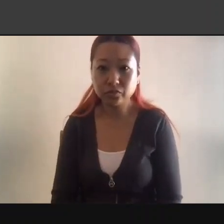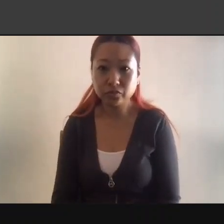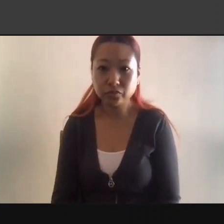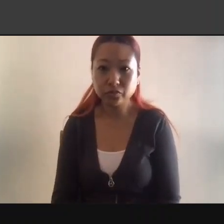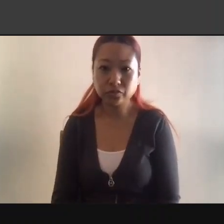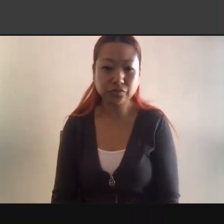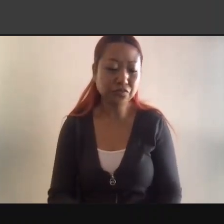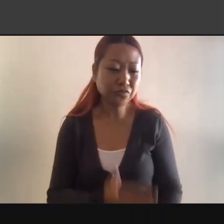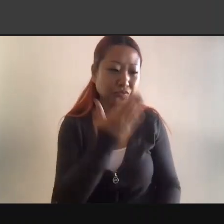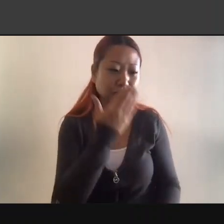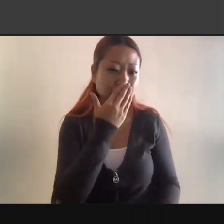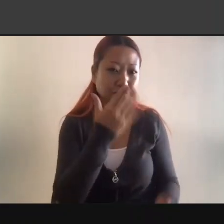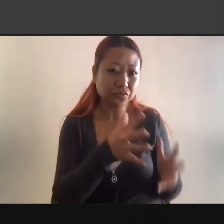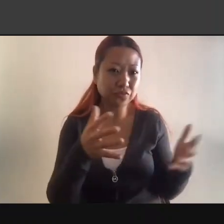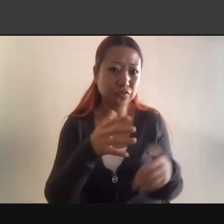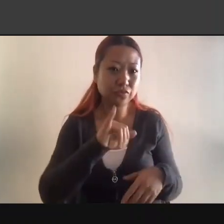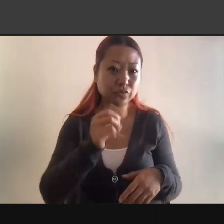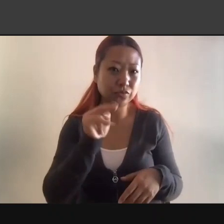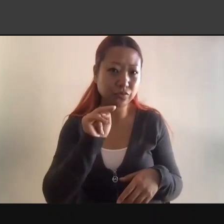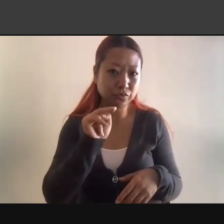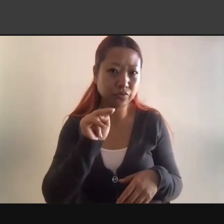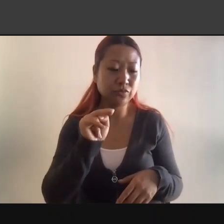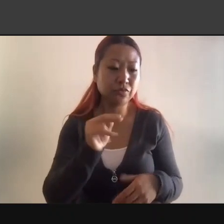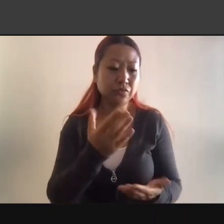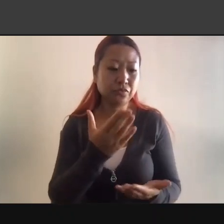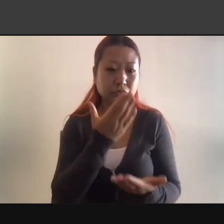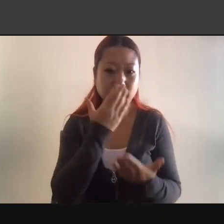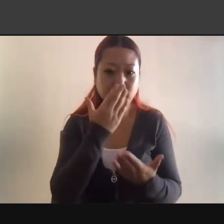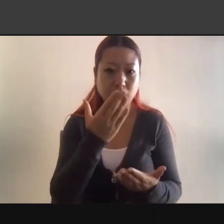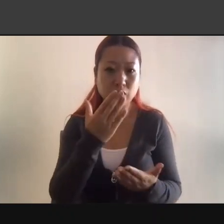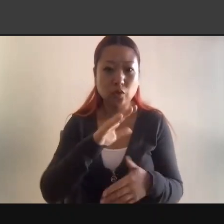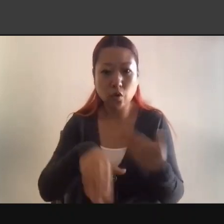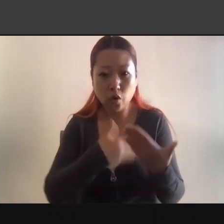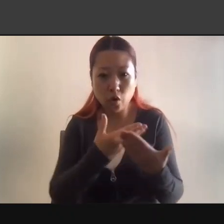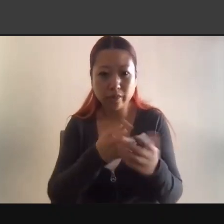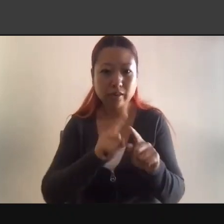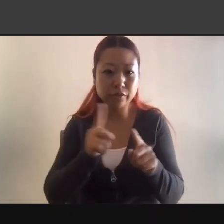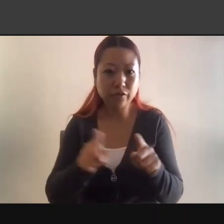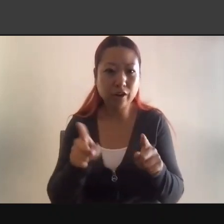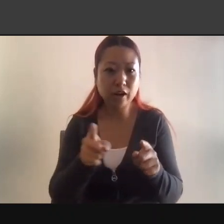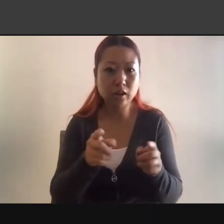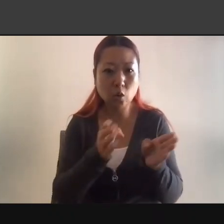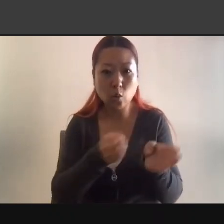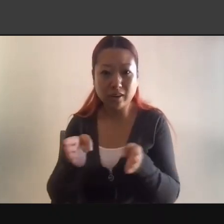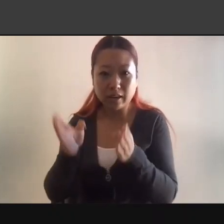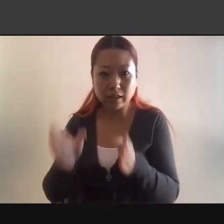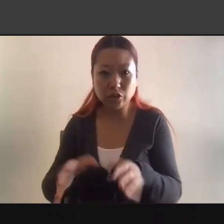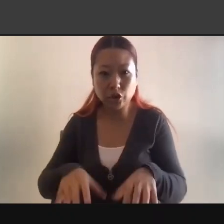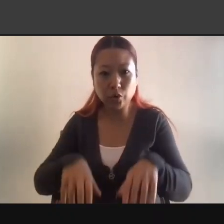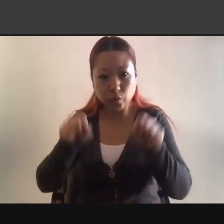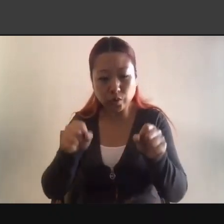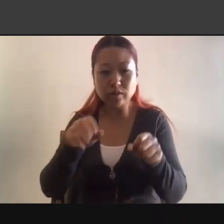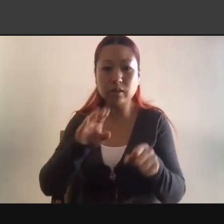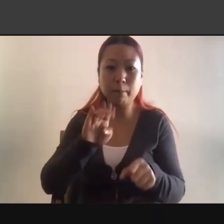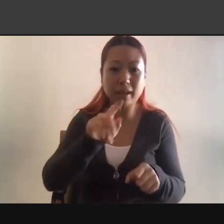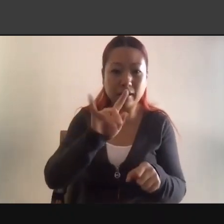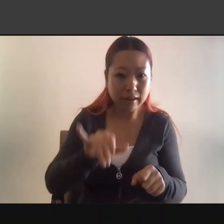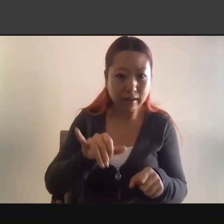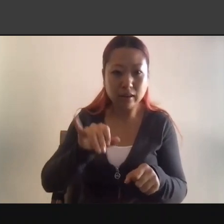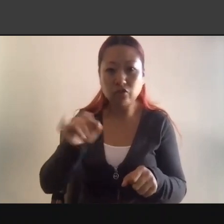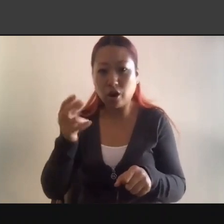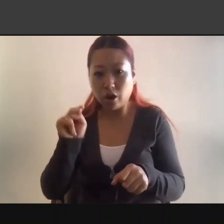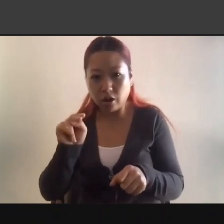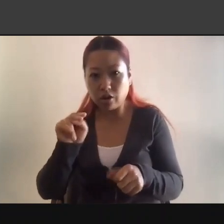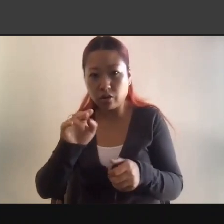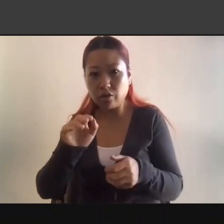Well, thanks so much, John. And thank you to all the organizers, to Betty and John and all the